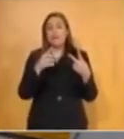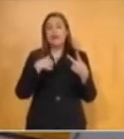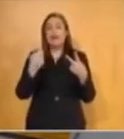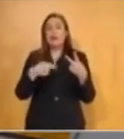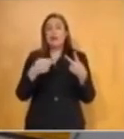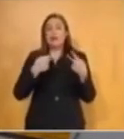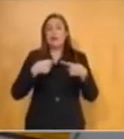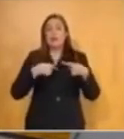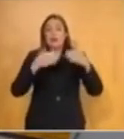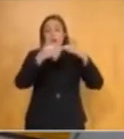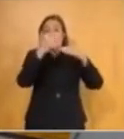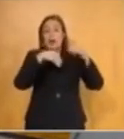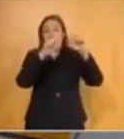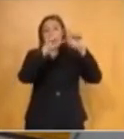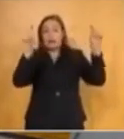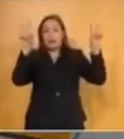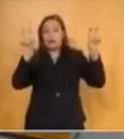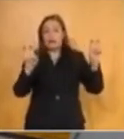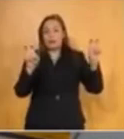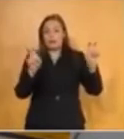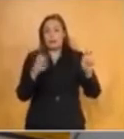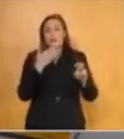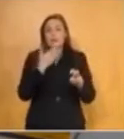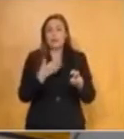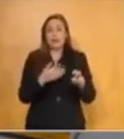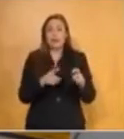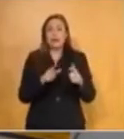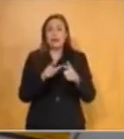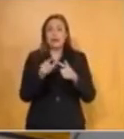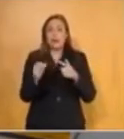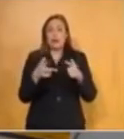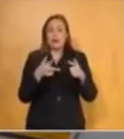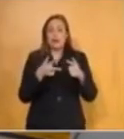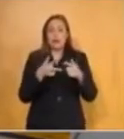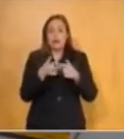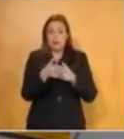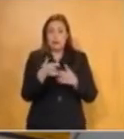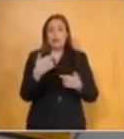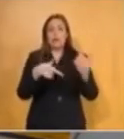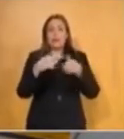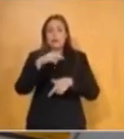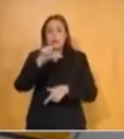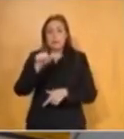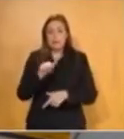título. Okay, let's make a pause and let's continue later. Vamos a una pausa.